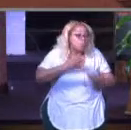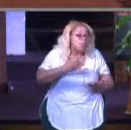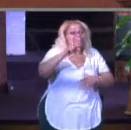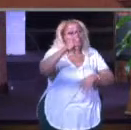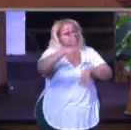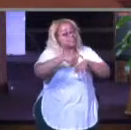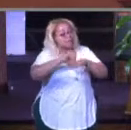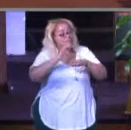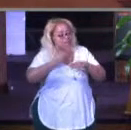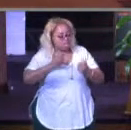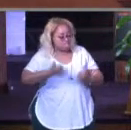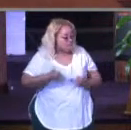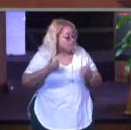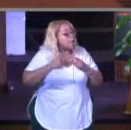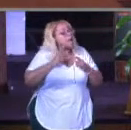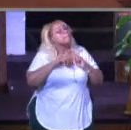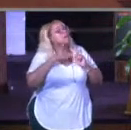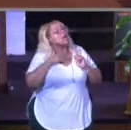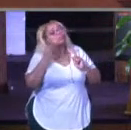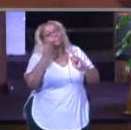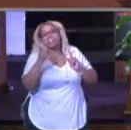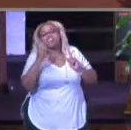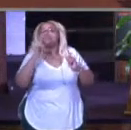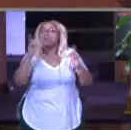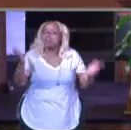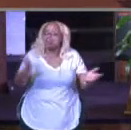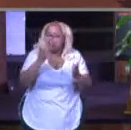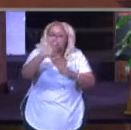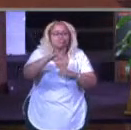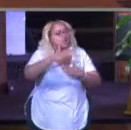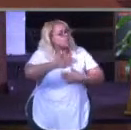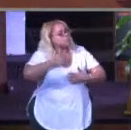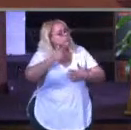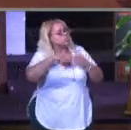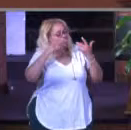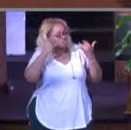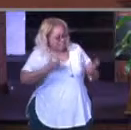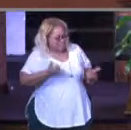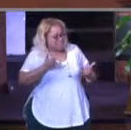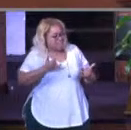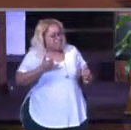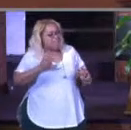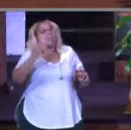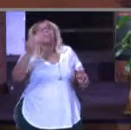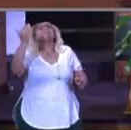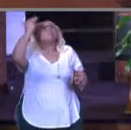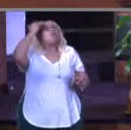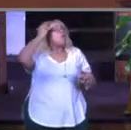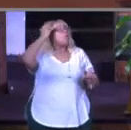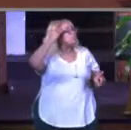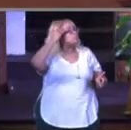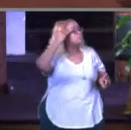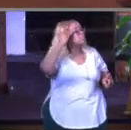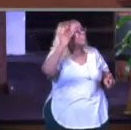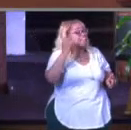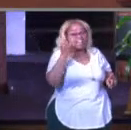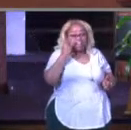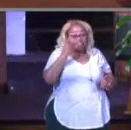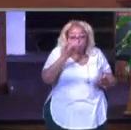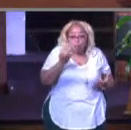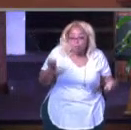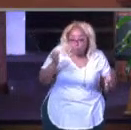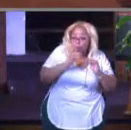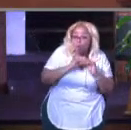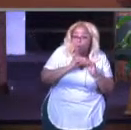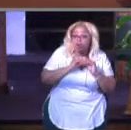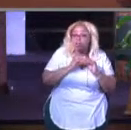God's timing on our lives. But I just needed to say that for encouragement. Appreciate where you are. And just know that if you